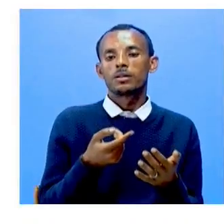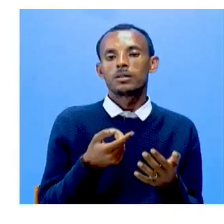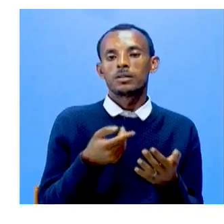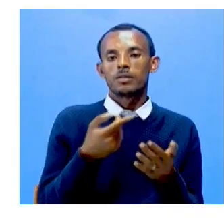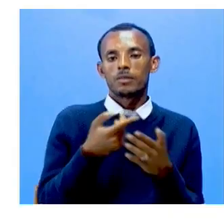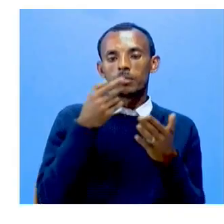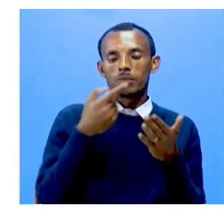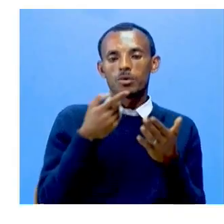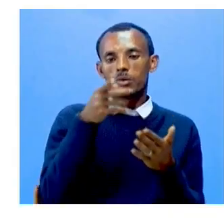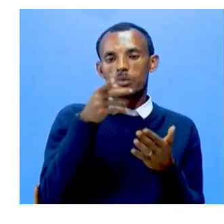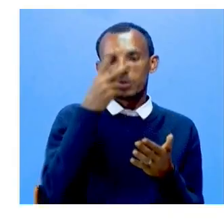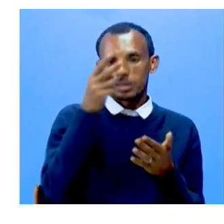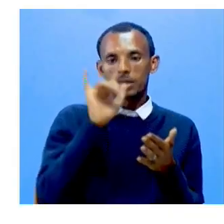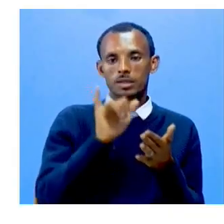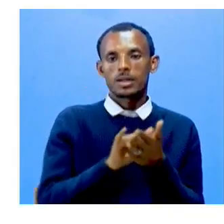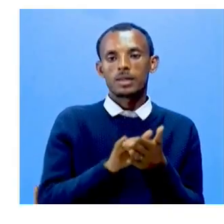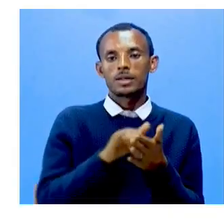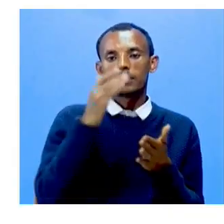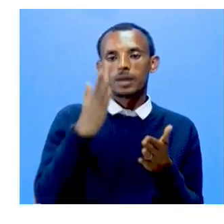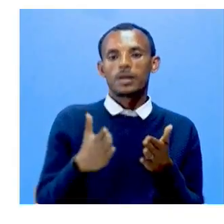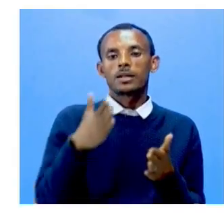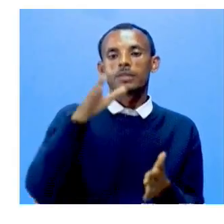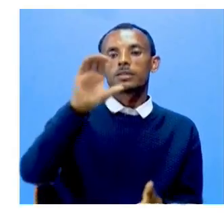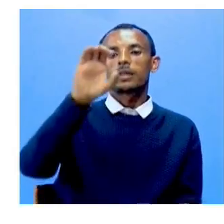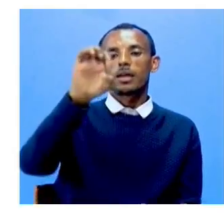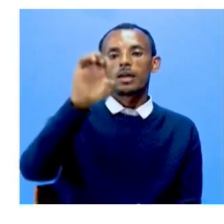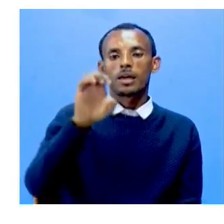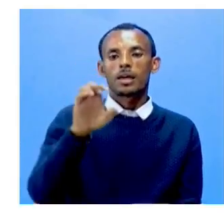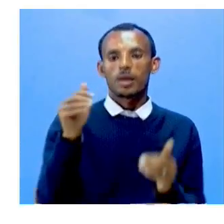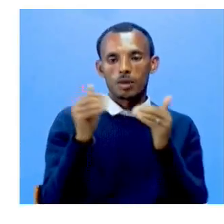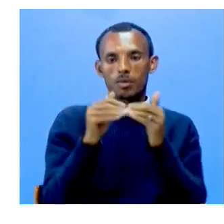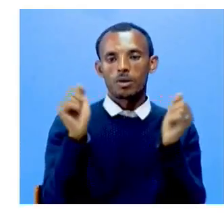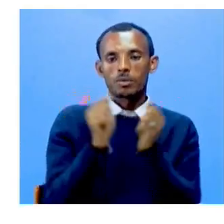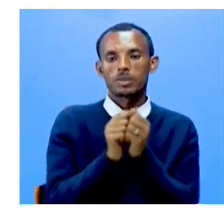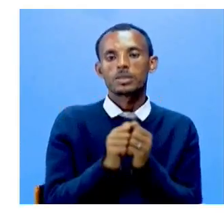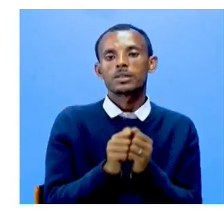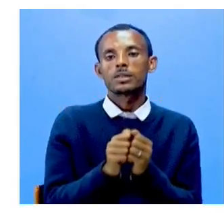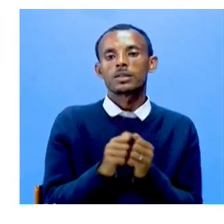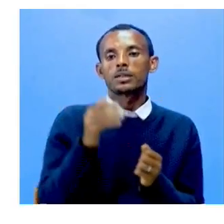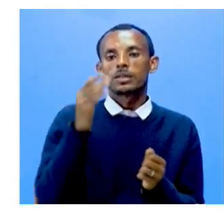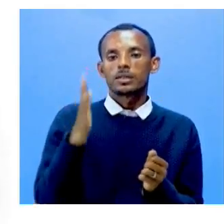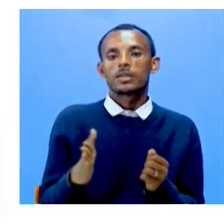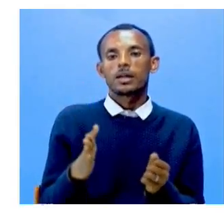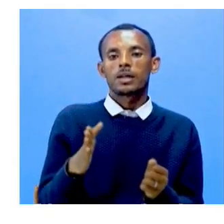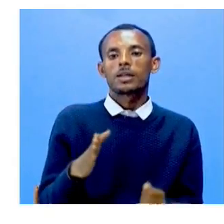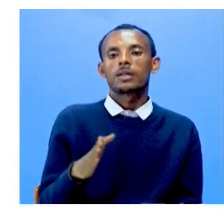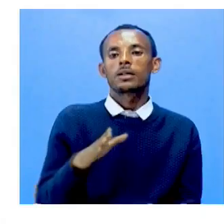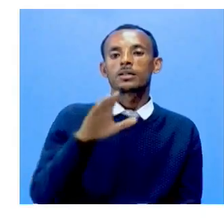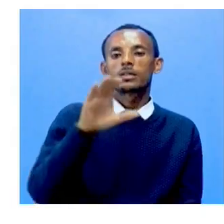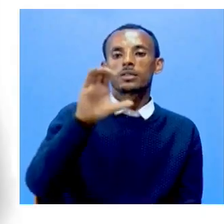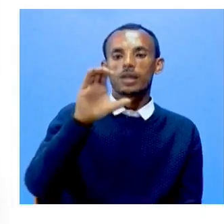you can see that side CE is the same as side CB.